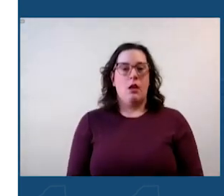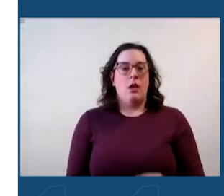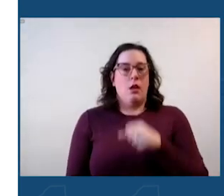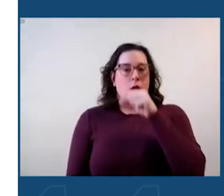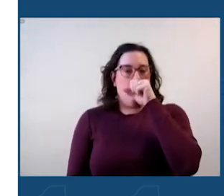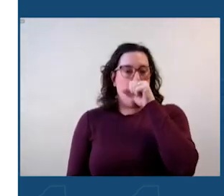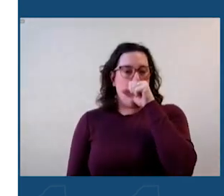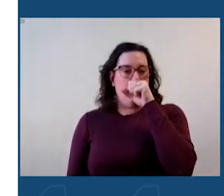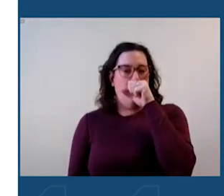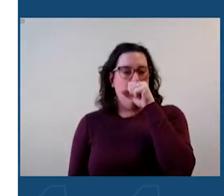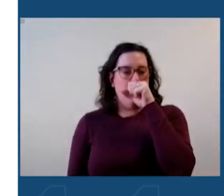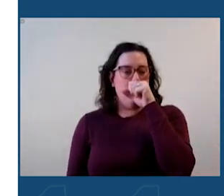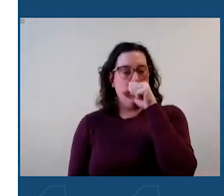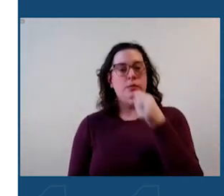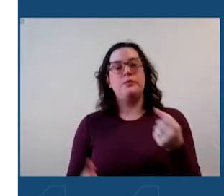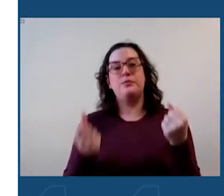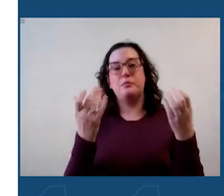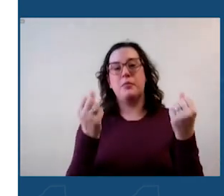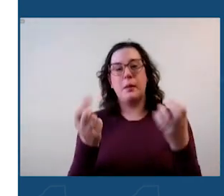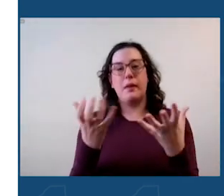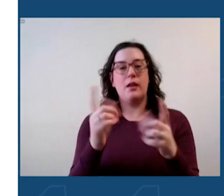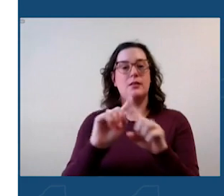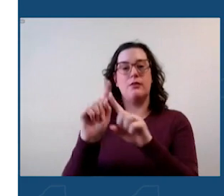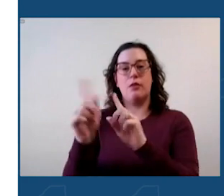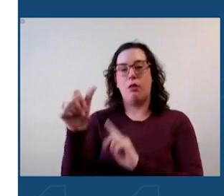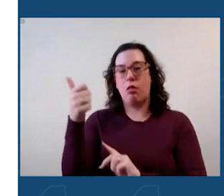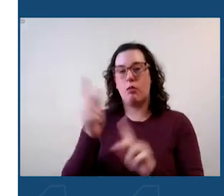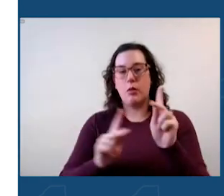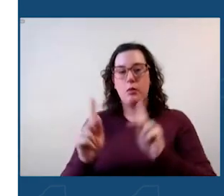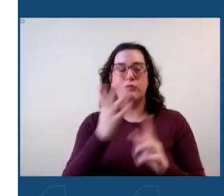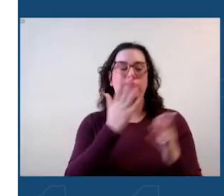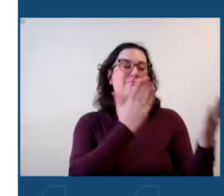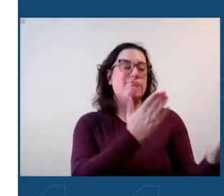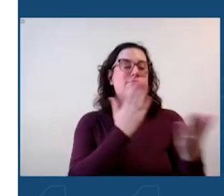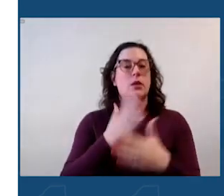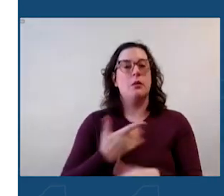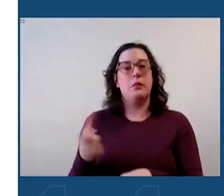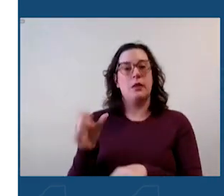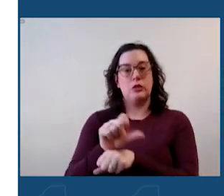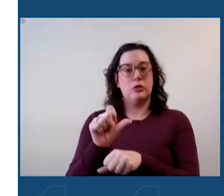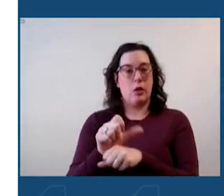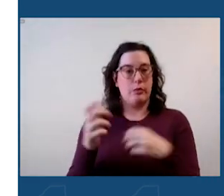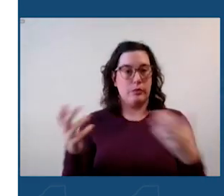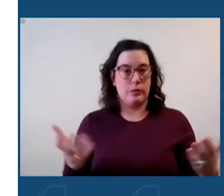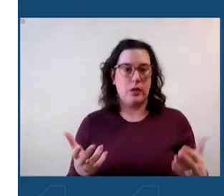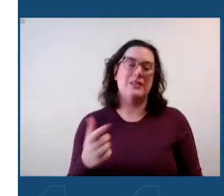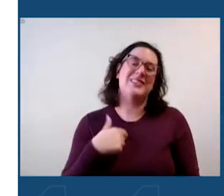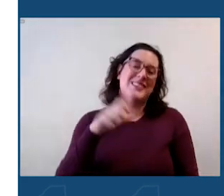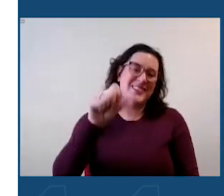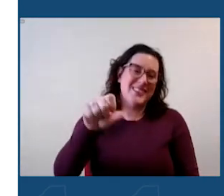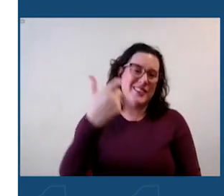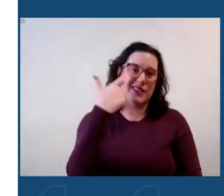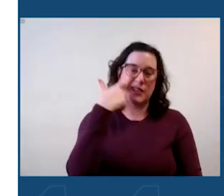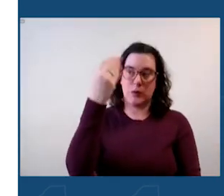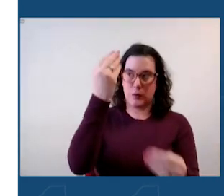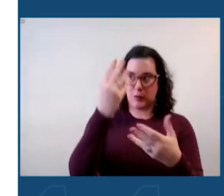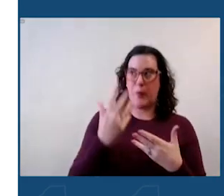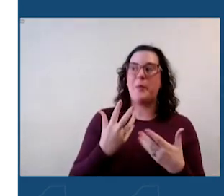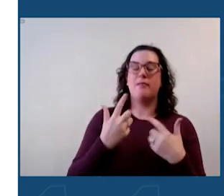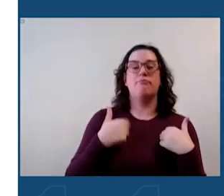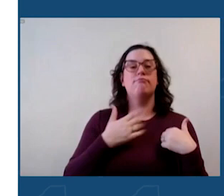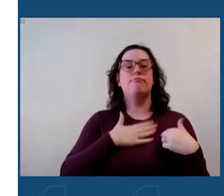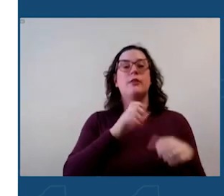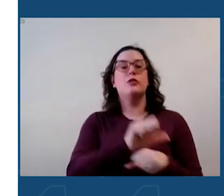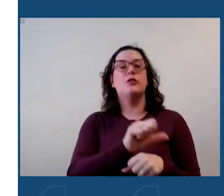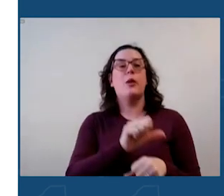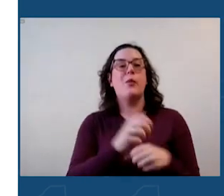There's many others to thank. My job, which I've just been given, is to let you guys know that there is